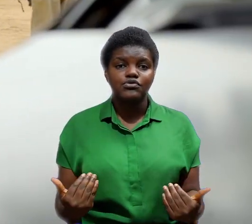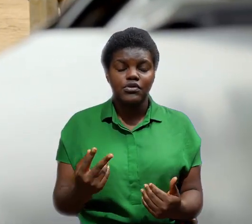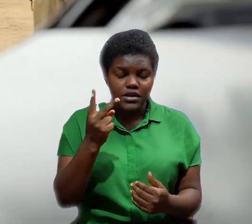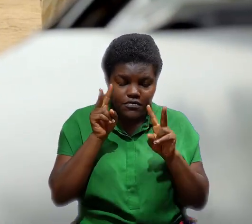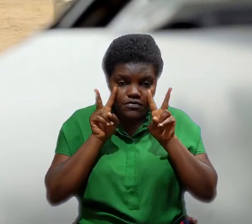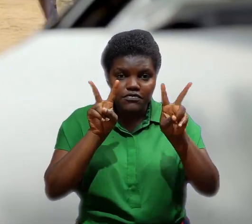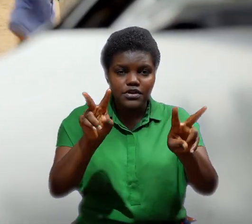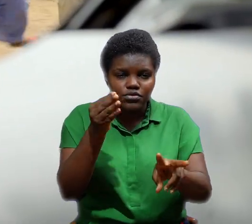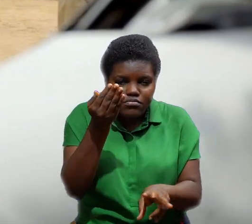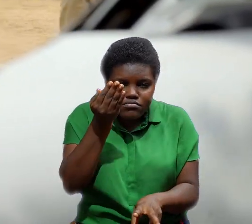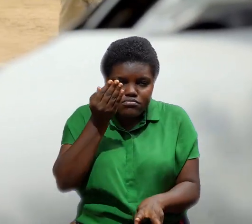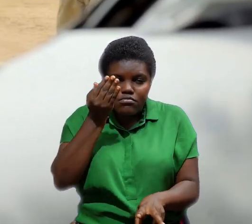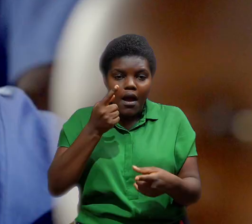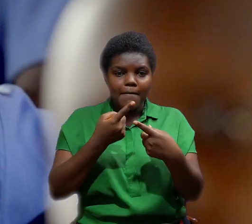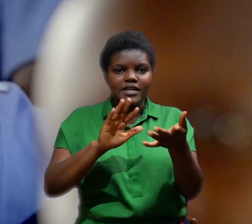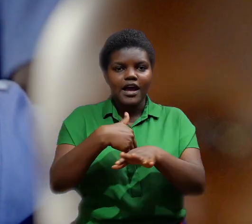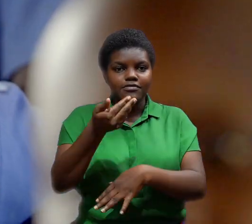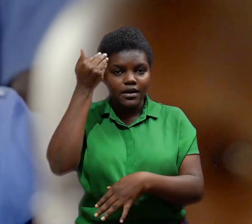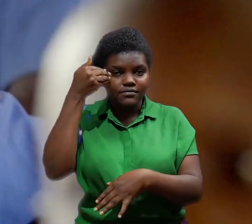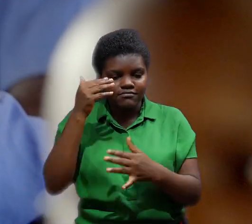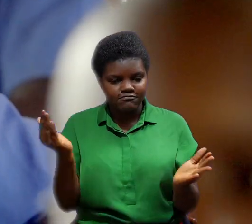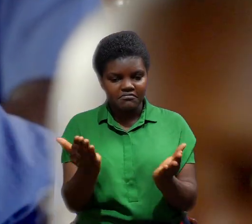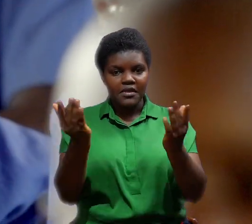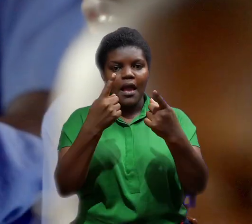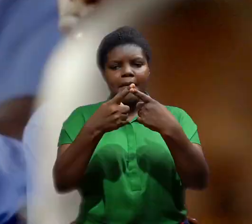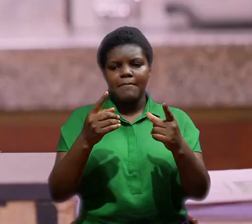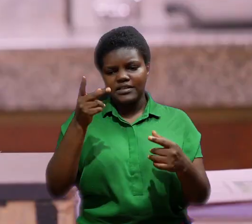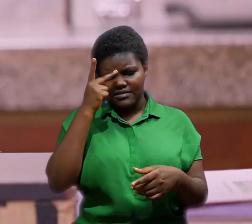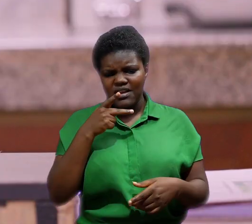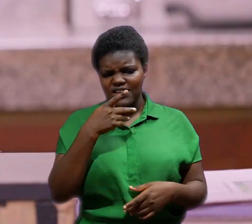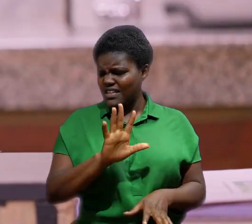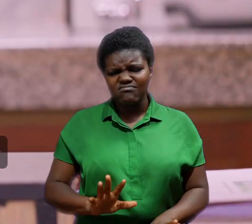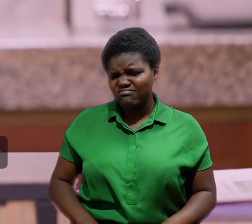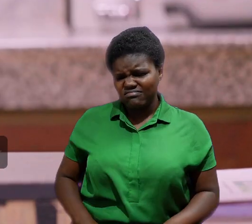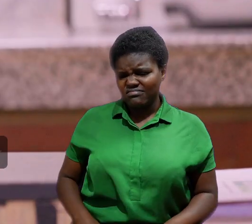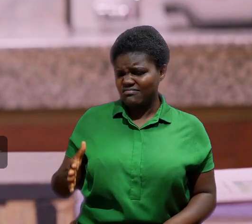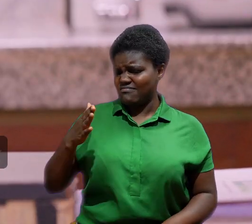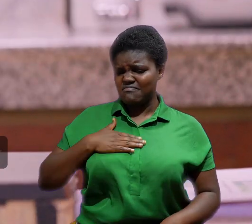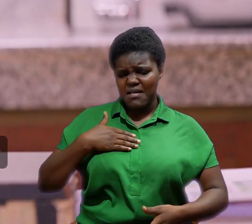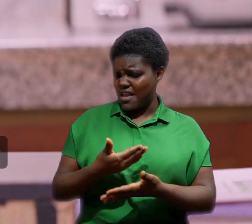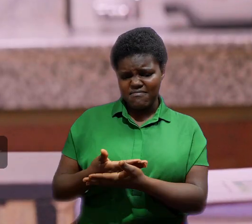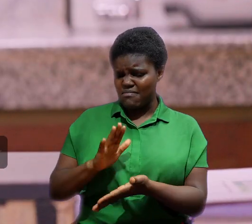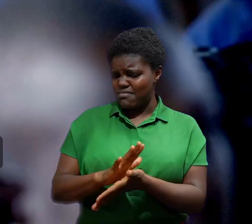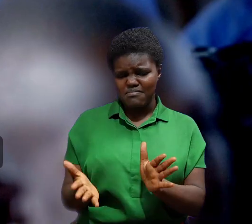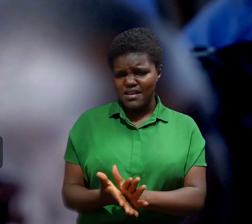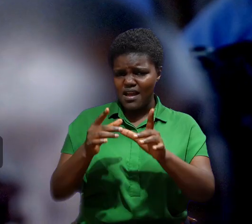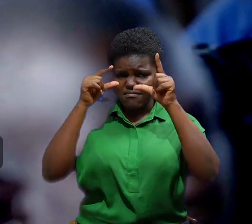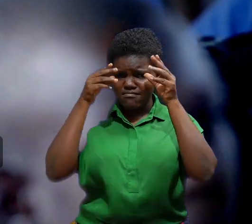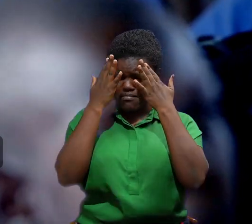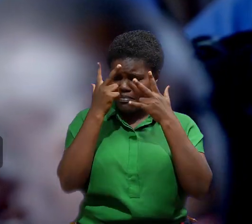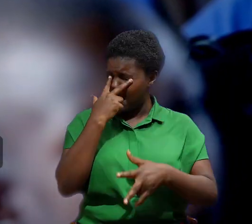have a problem of low vision, when they're not seeing well. After refraction, the vision improves. But the parents will say, no, my child is going, the eyes are going to